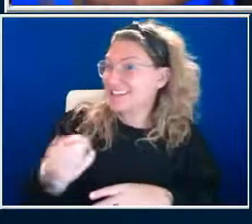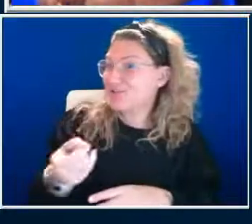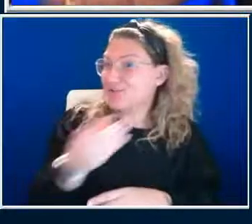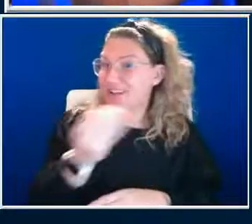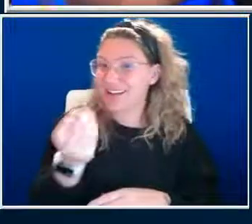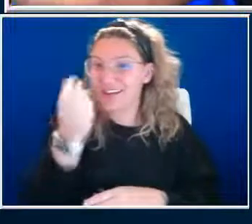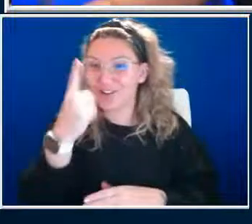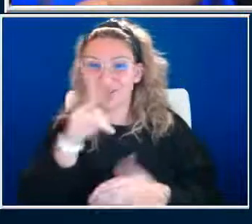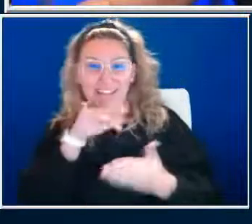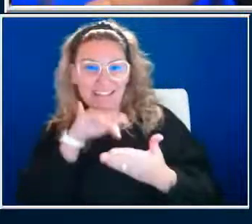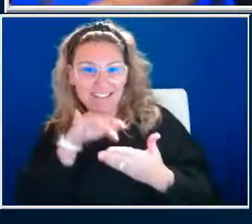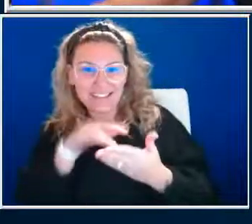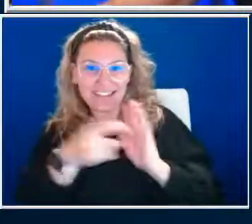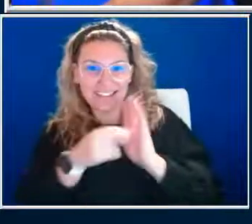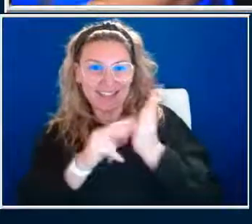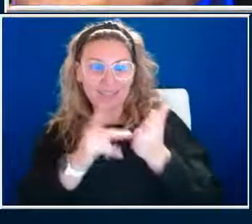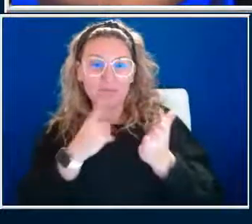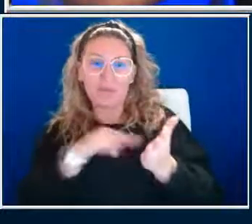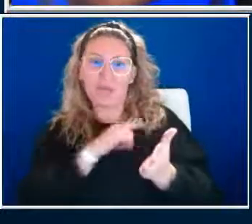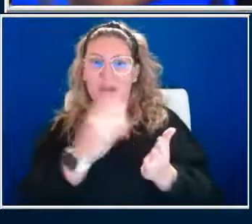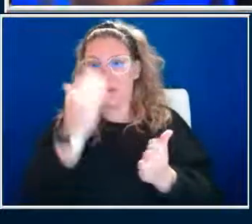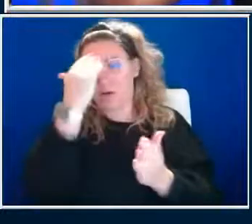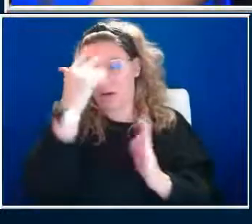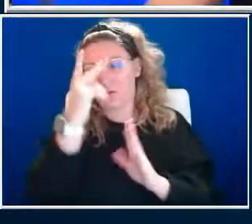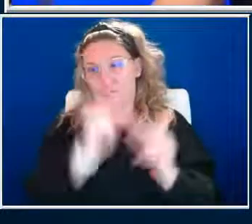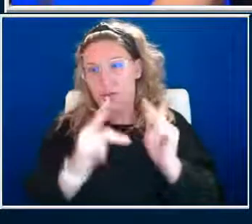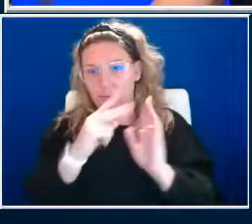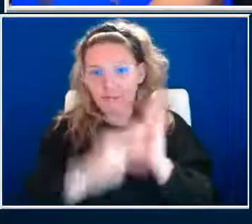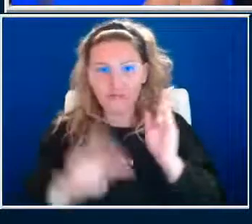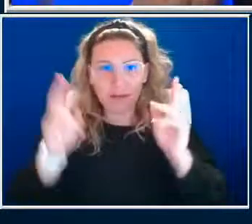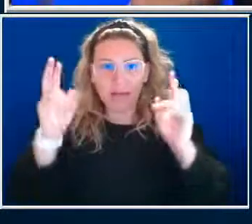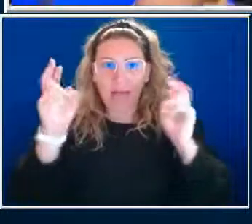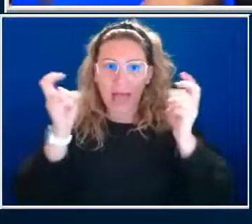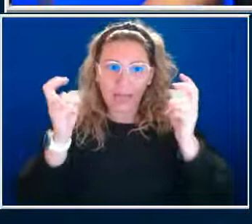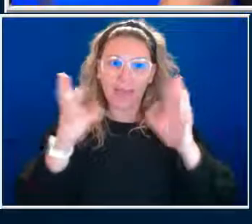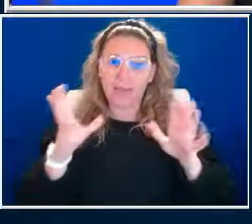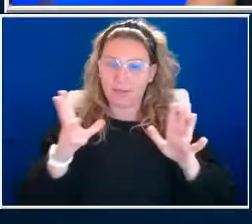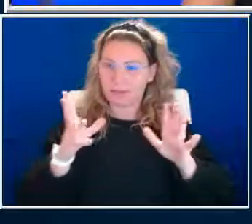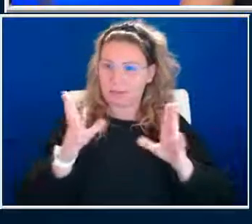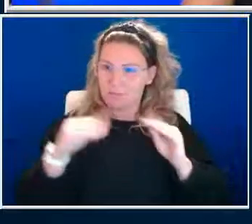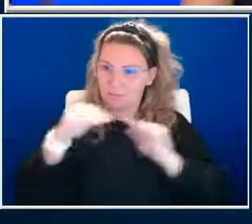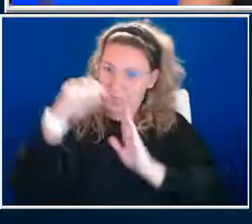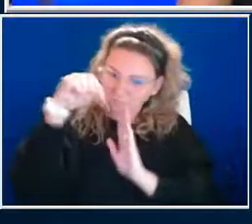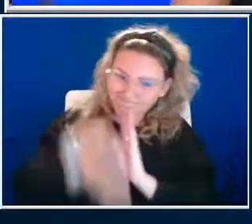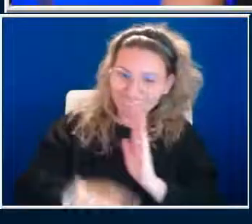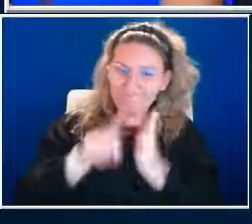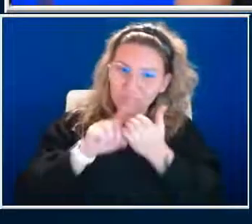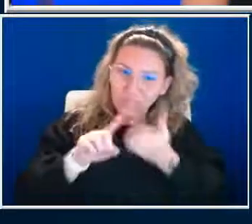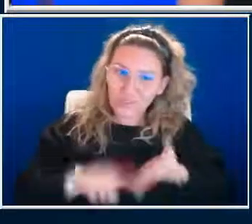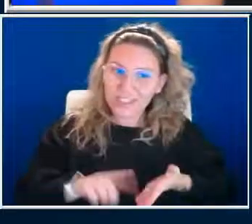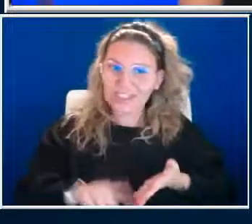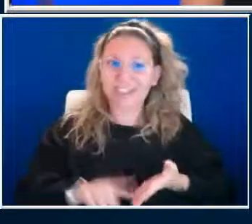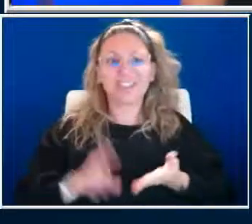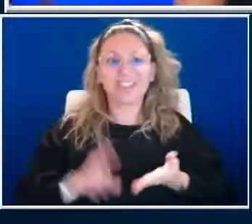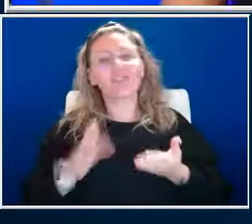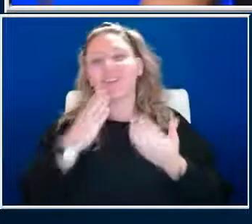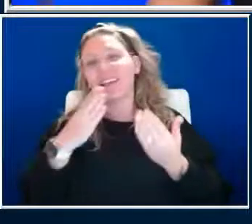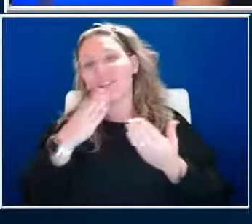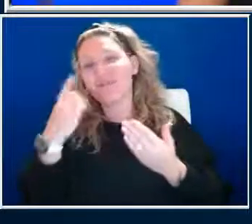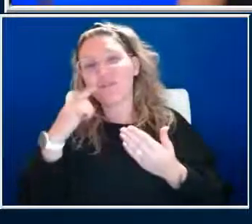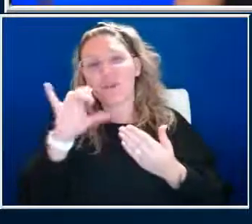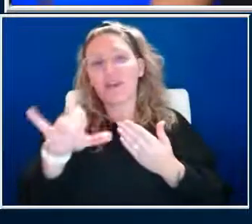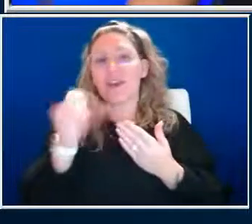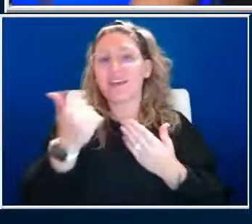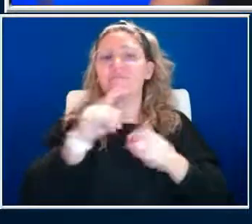studies mean, because we know people read headlines. So we need to go beyond the headline and really, really dig in. So thank you for that. Any reporters on the